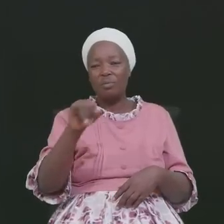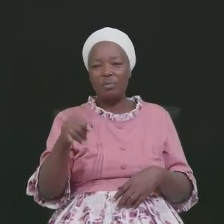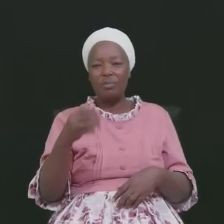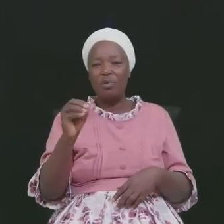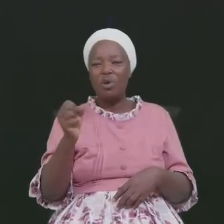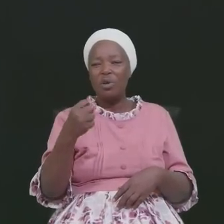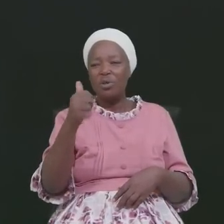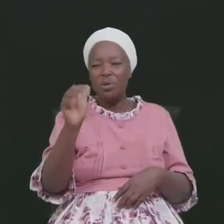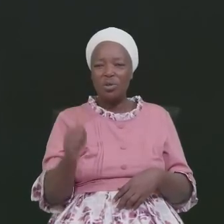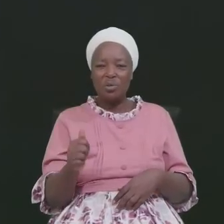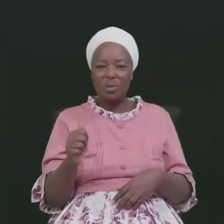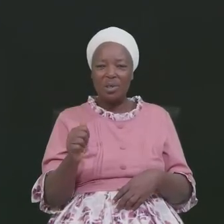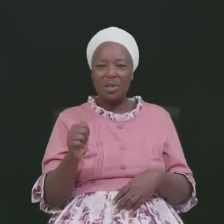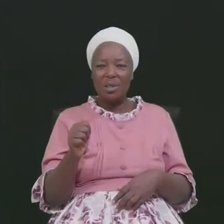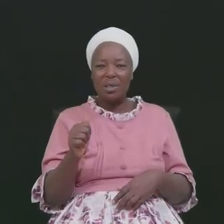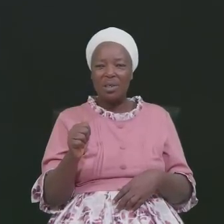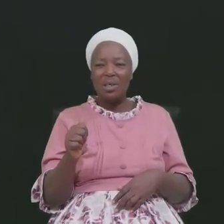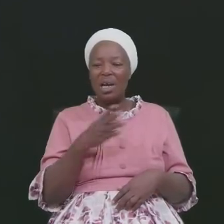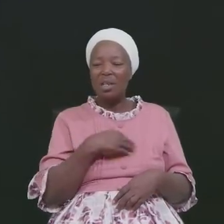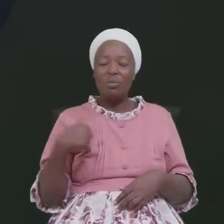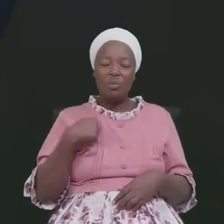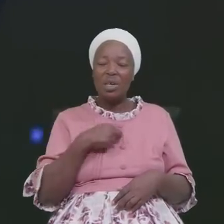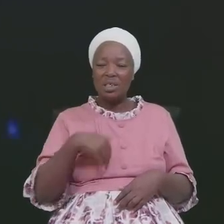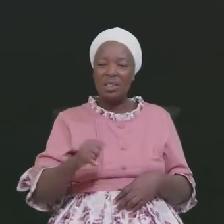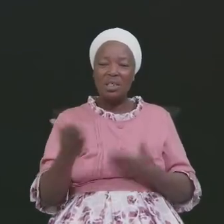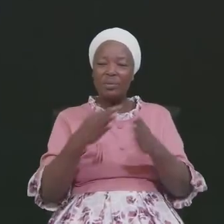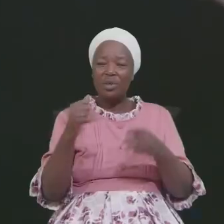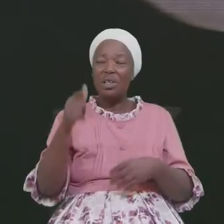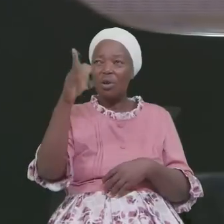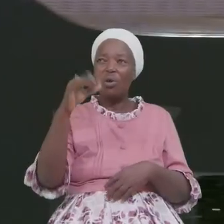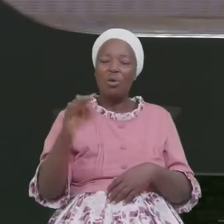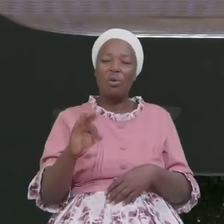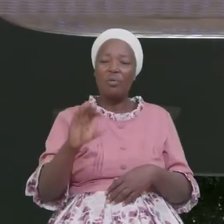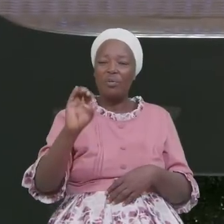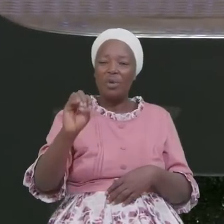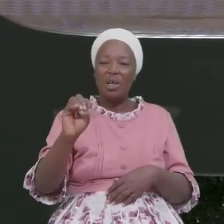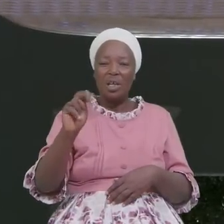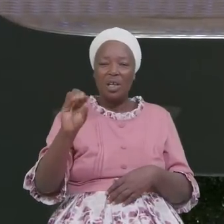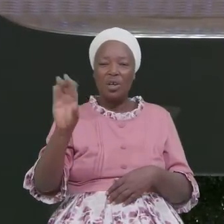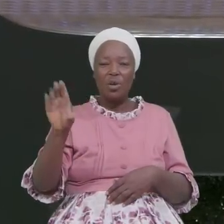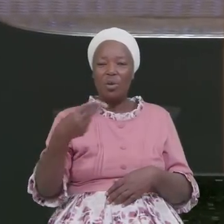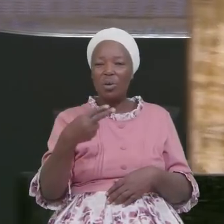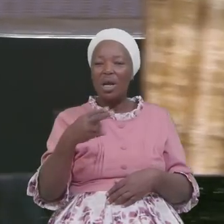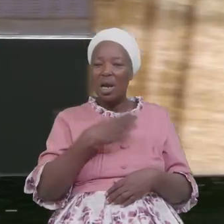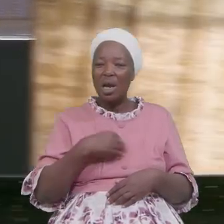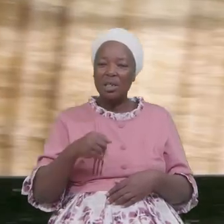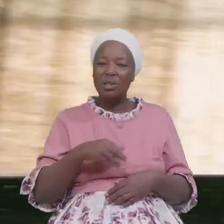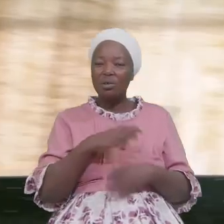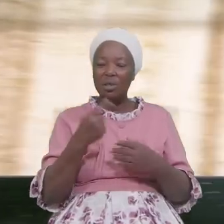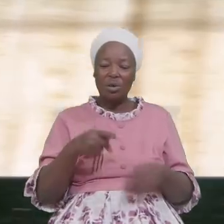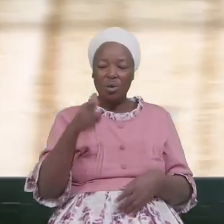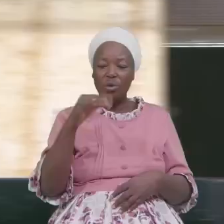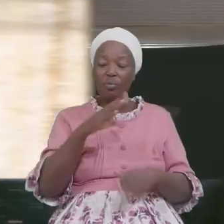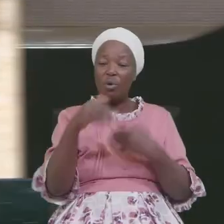God of Enoch and the God of the people of the past, who went with